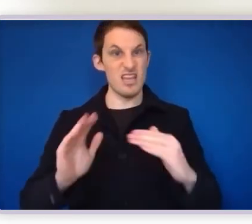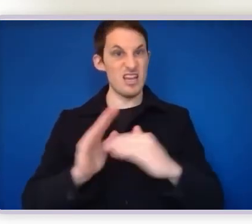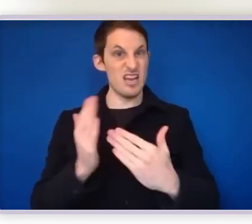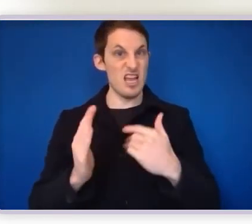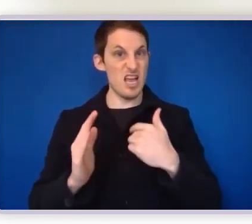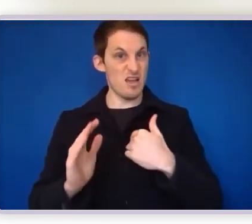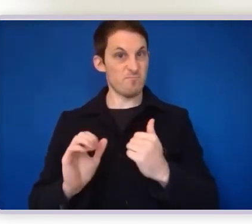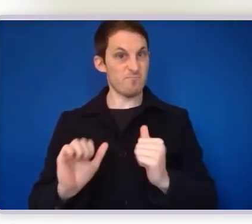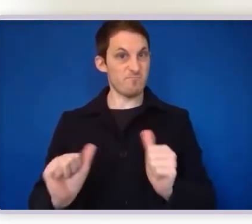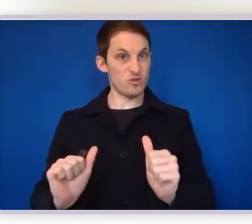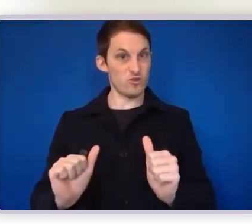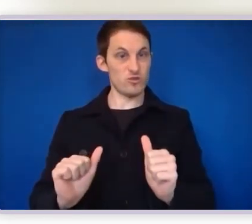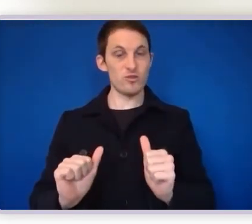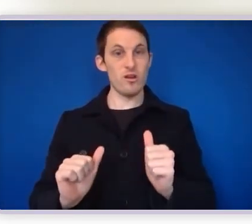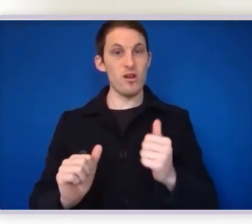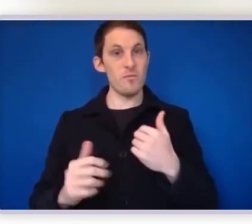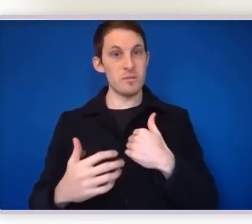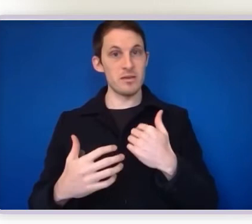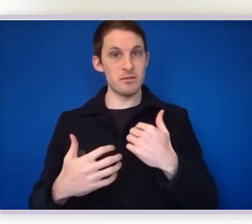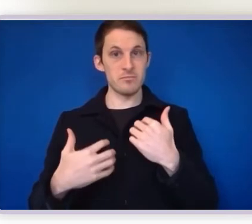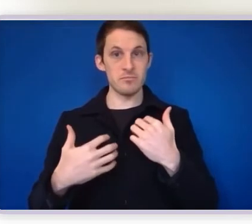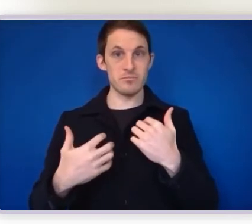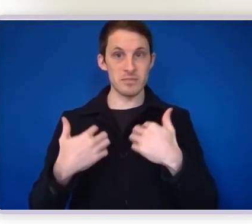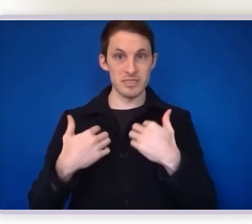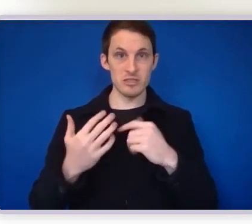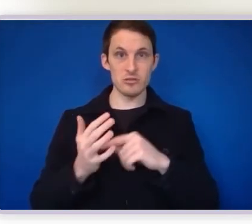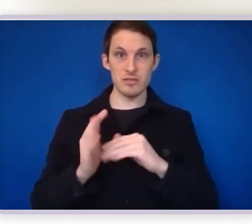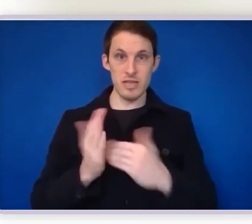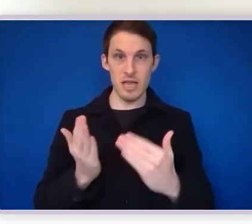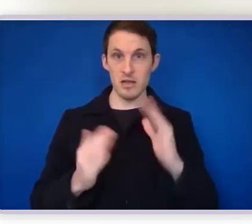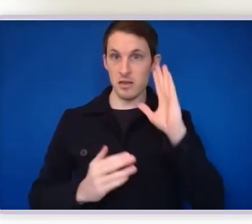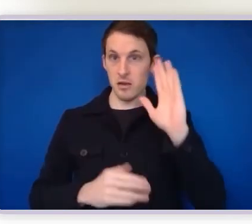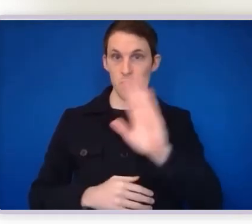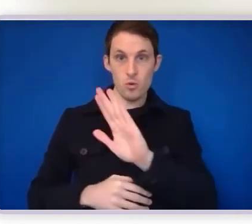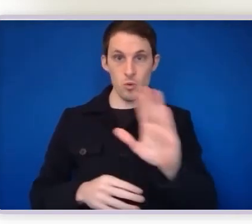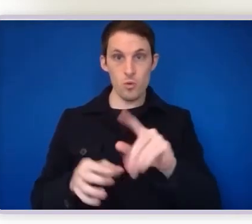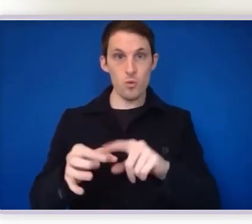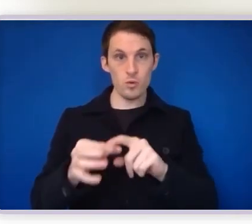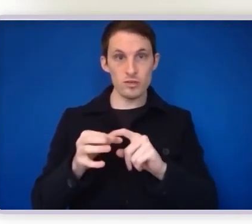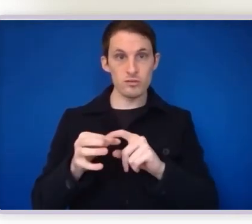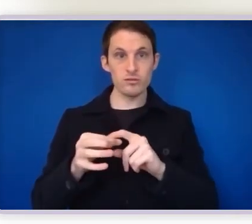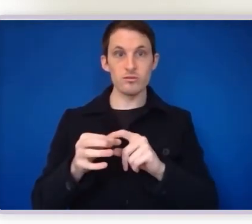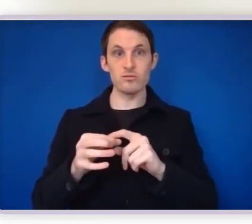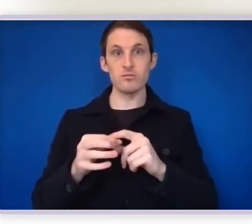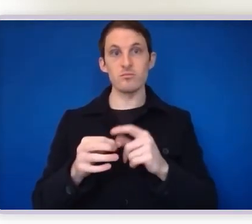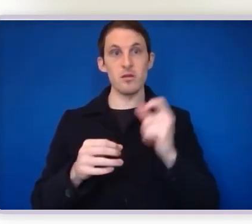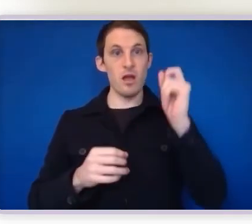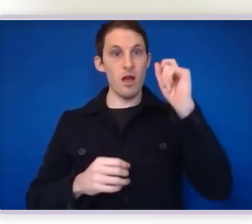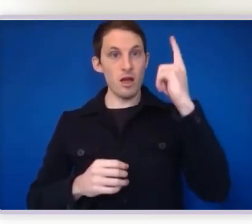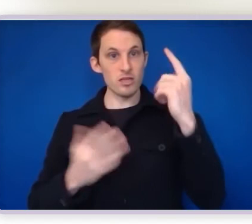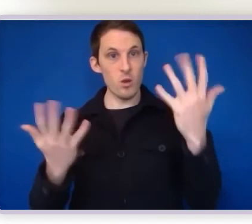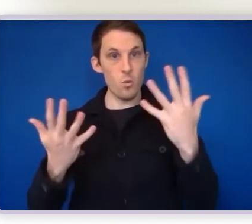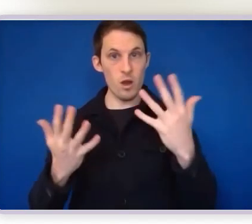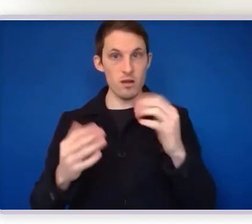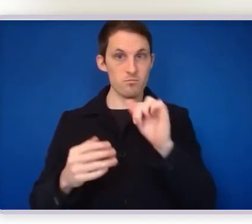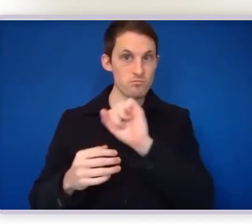and I'm keen to sort of hear your questions and understand your where you're coming at from this,